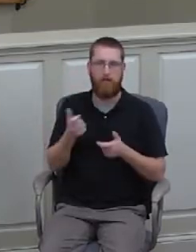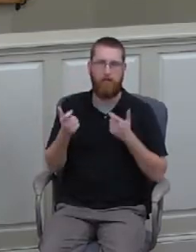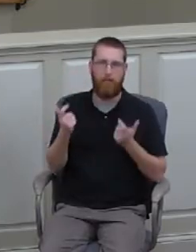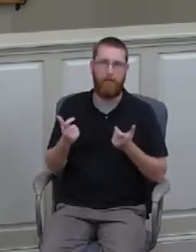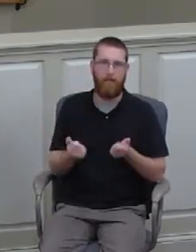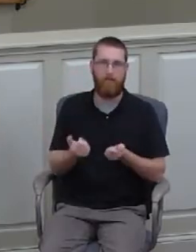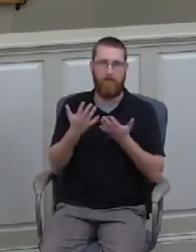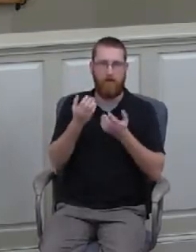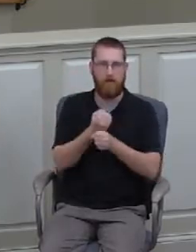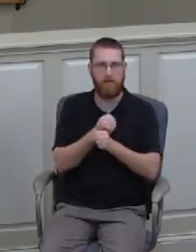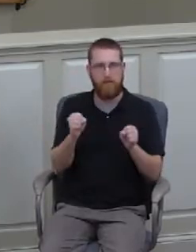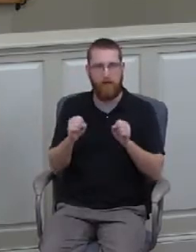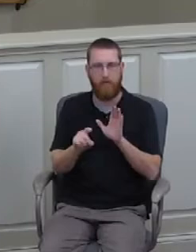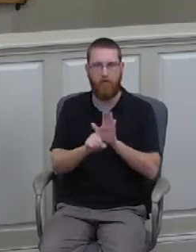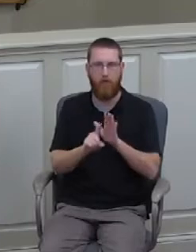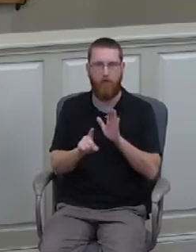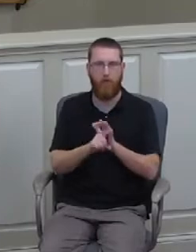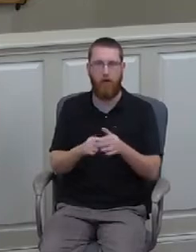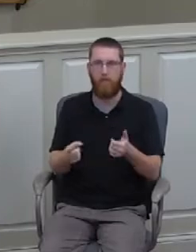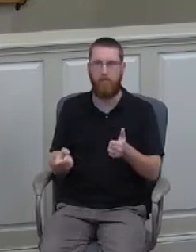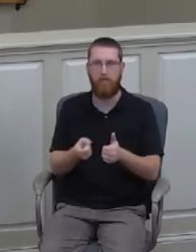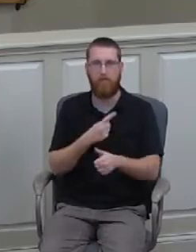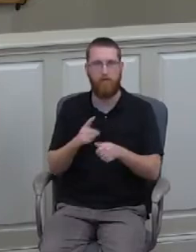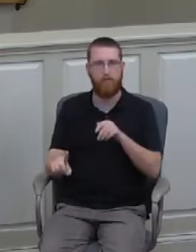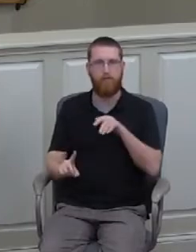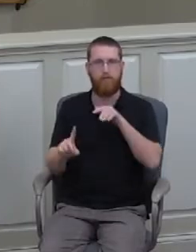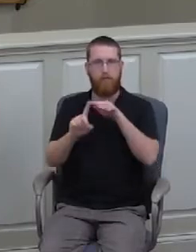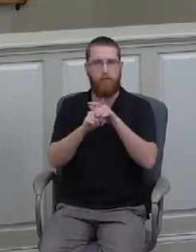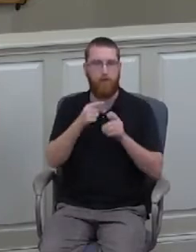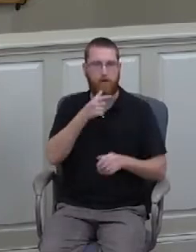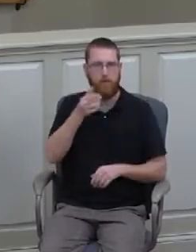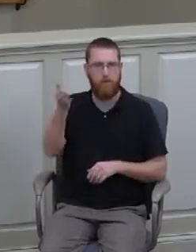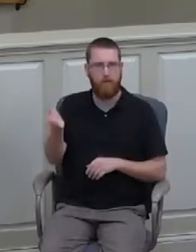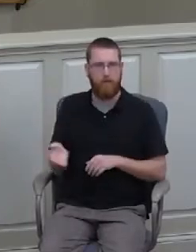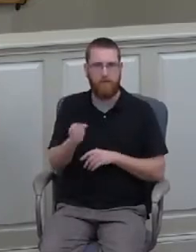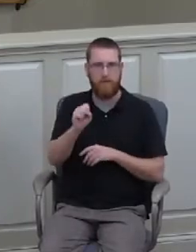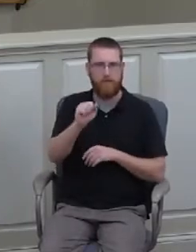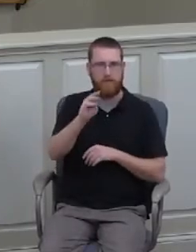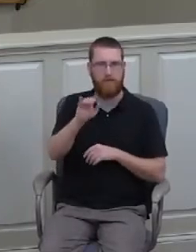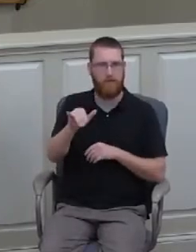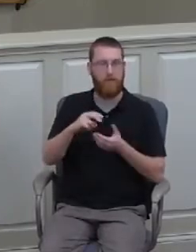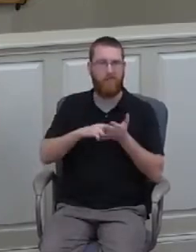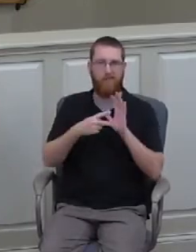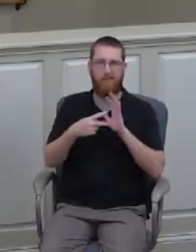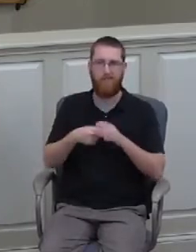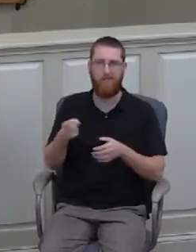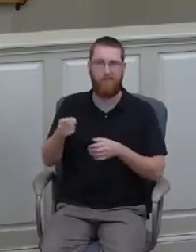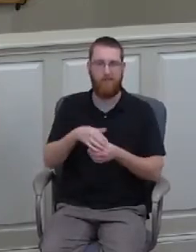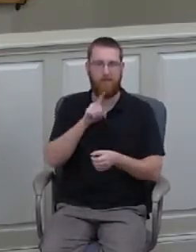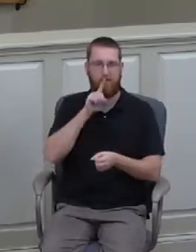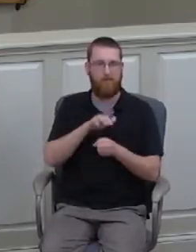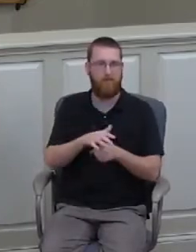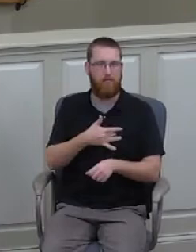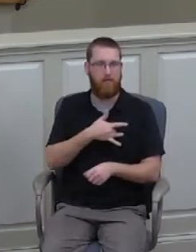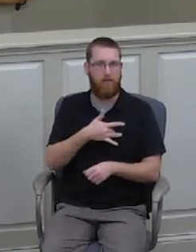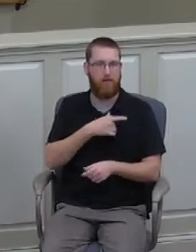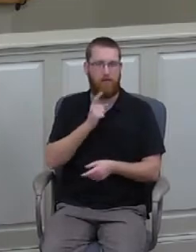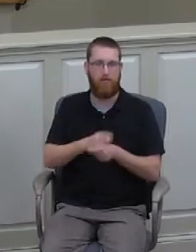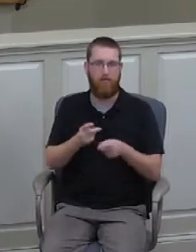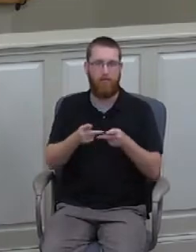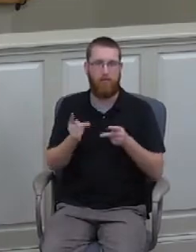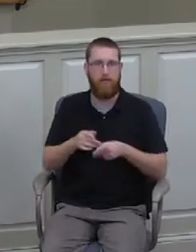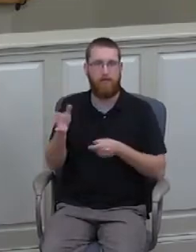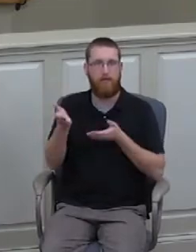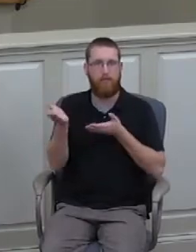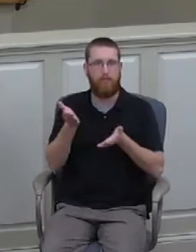second alarms, he's one of the first ones to always show back up. And that just speaks words of the dedication and the heart and that